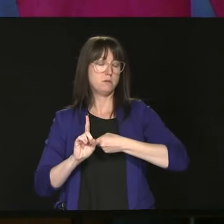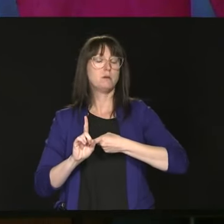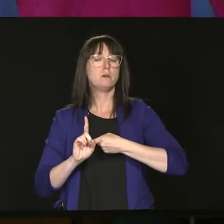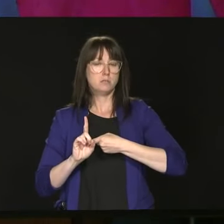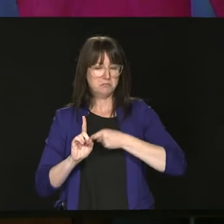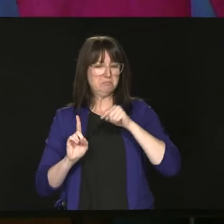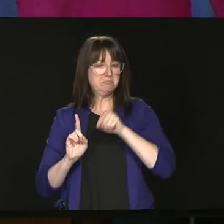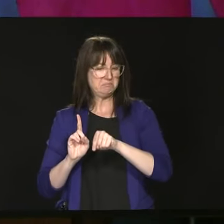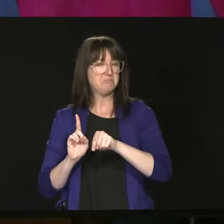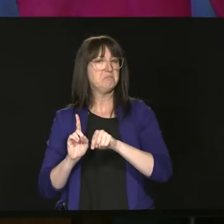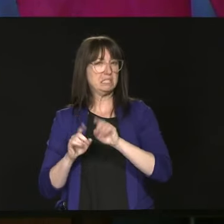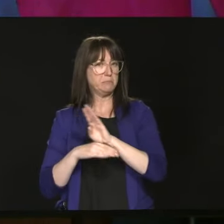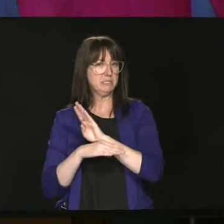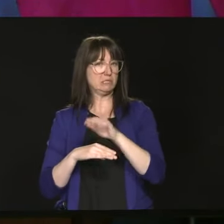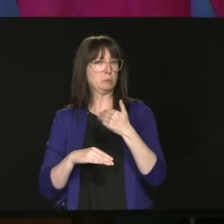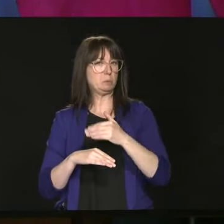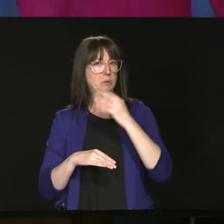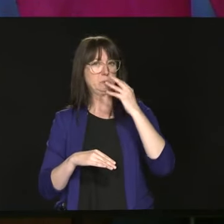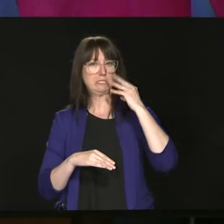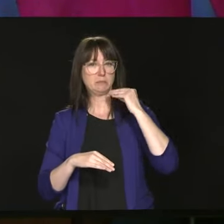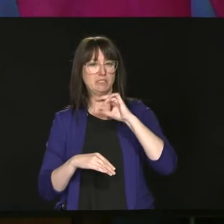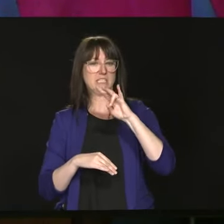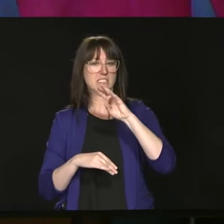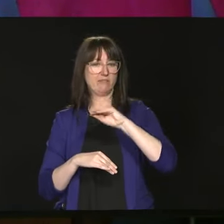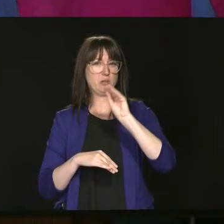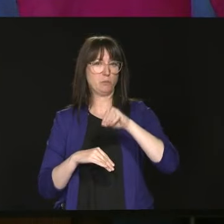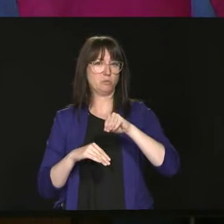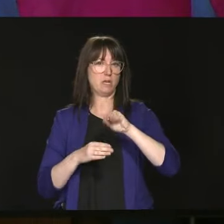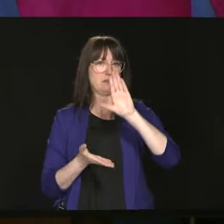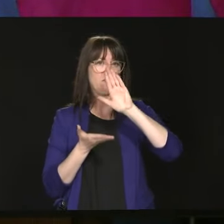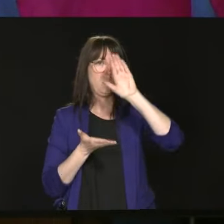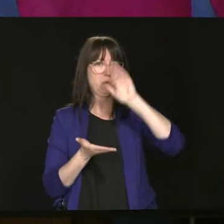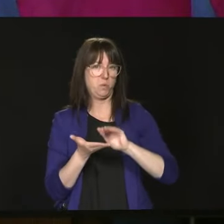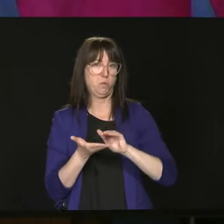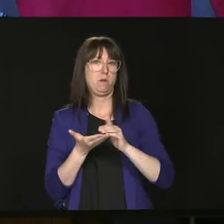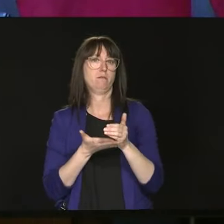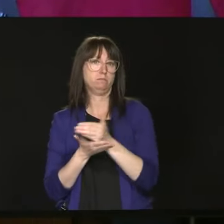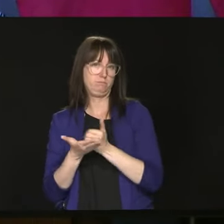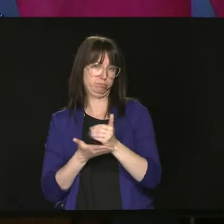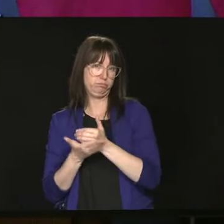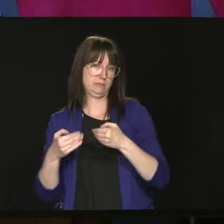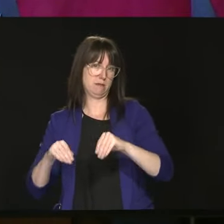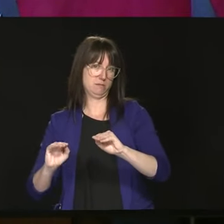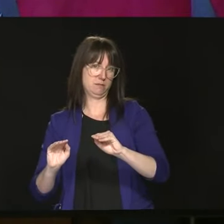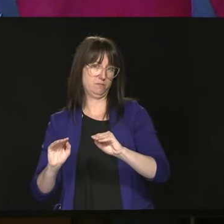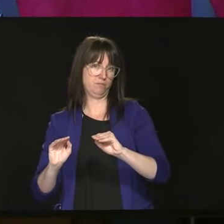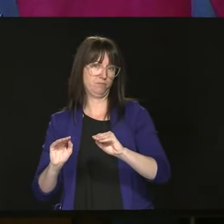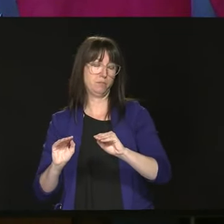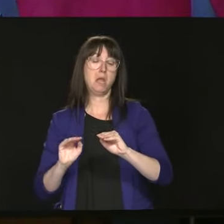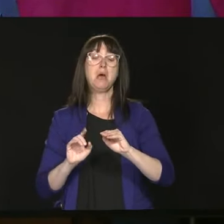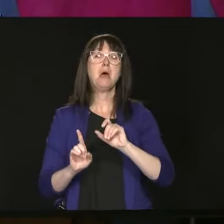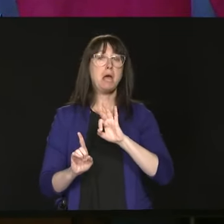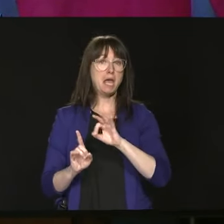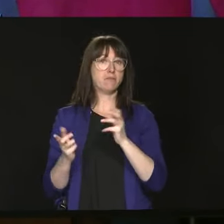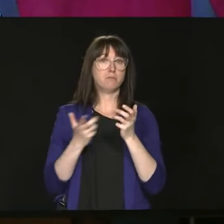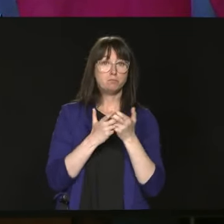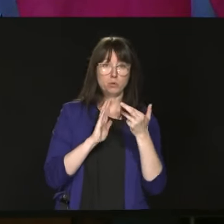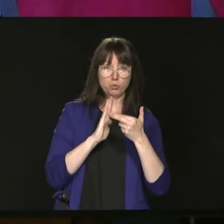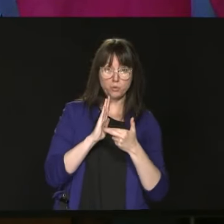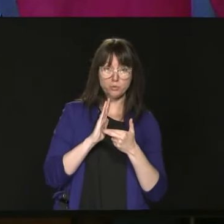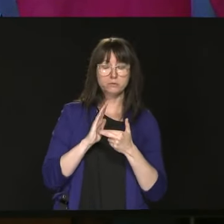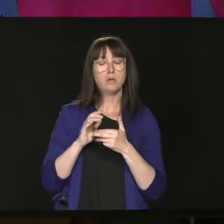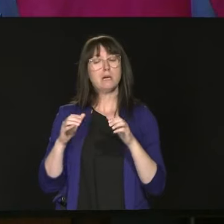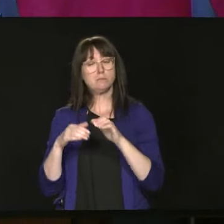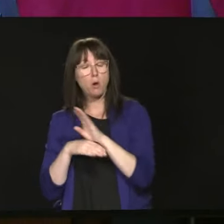a 70% decrease in their revenues. Eligible tenants will include small businesses, nonprofit, and